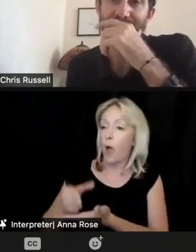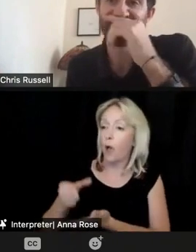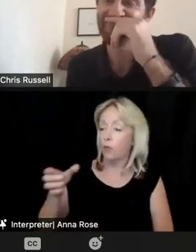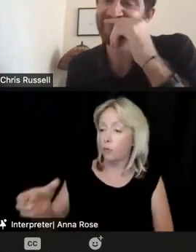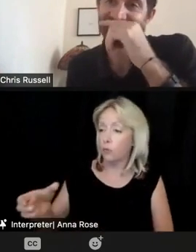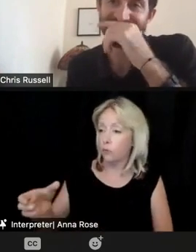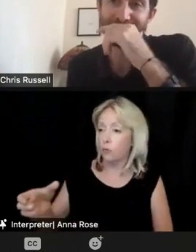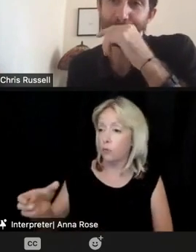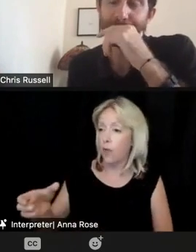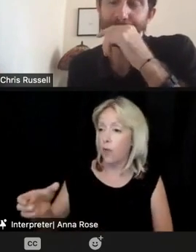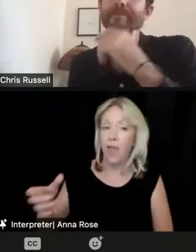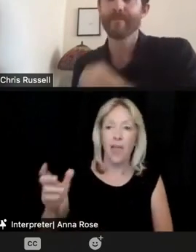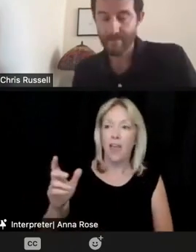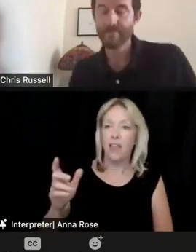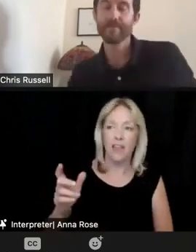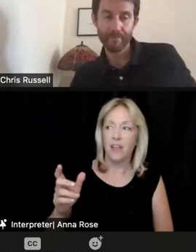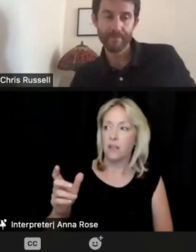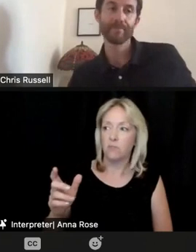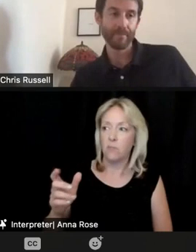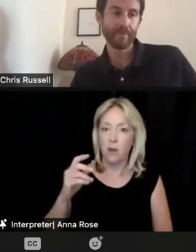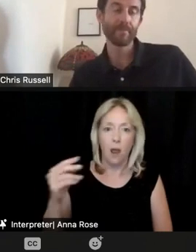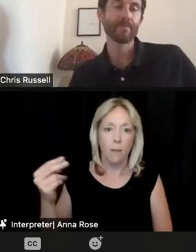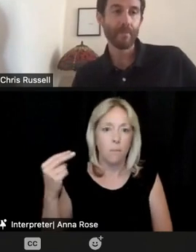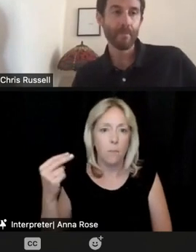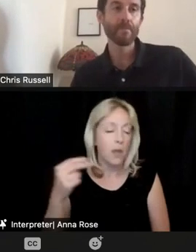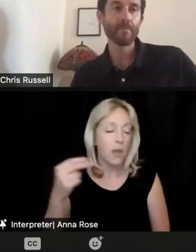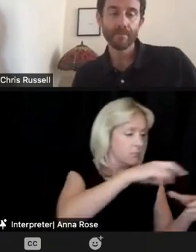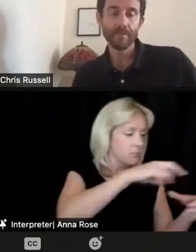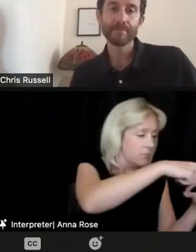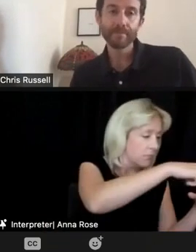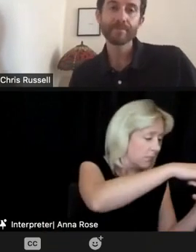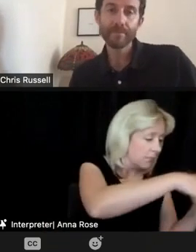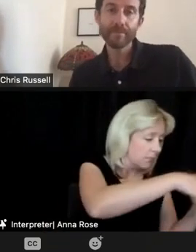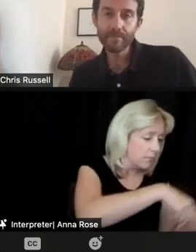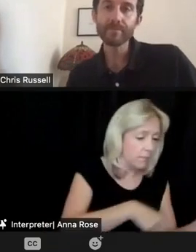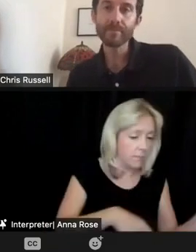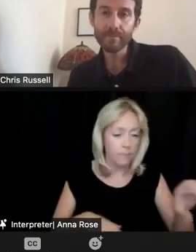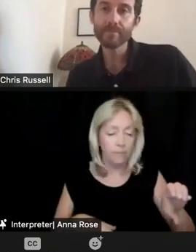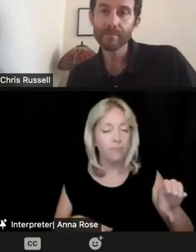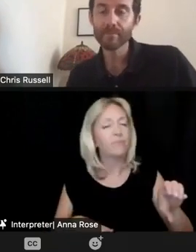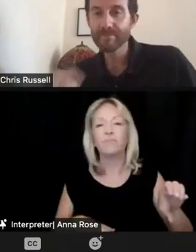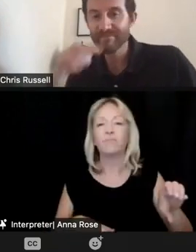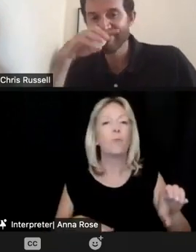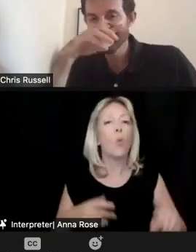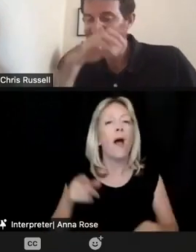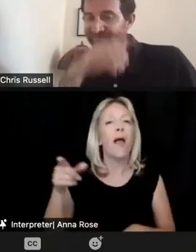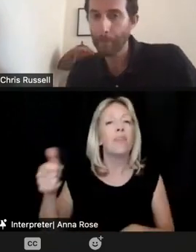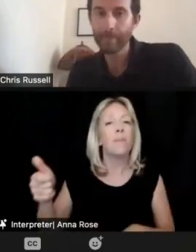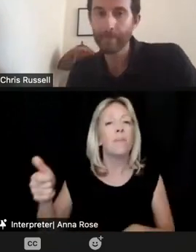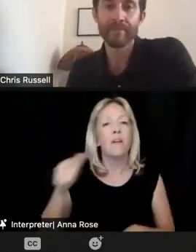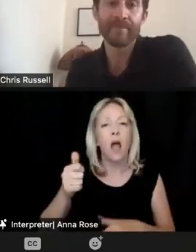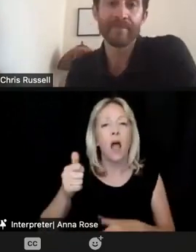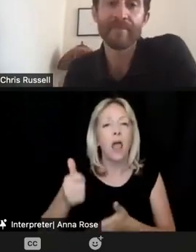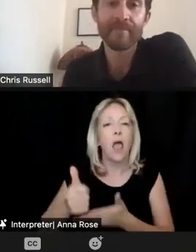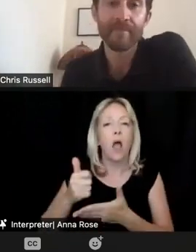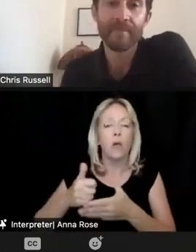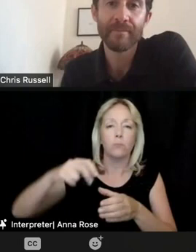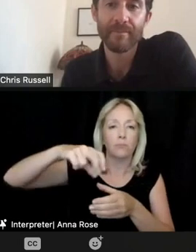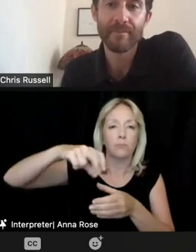and pour it into a cup and give them water, if they're not part of that process of removing that cap and seeing that